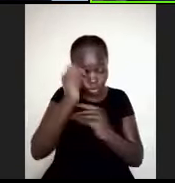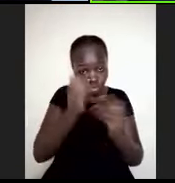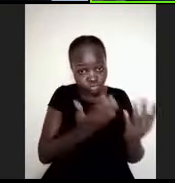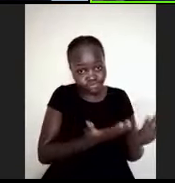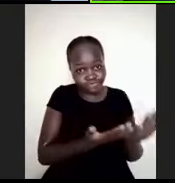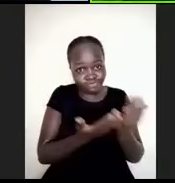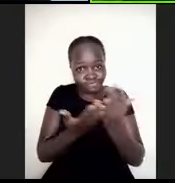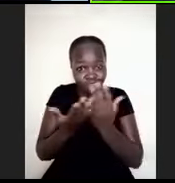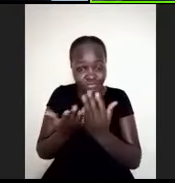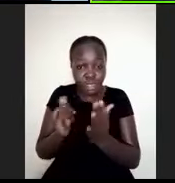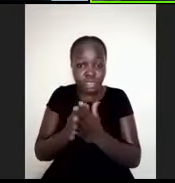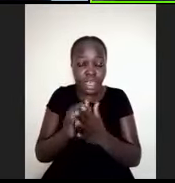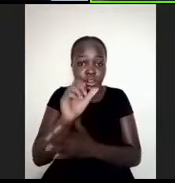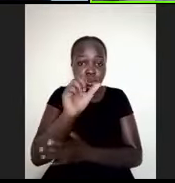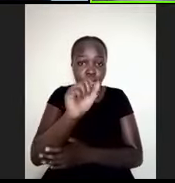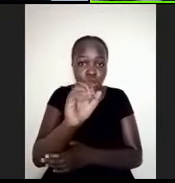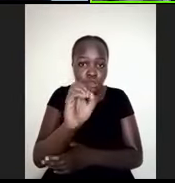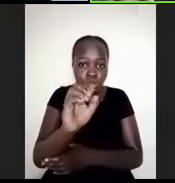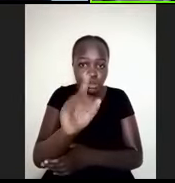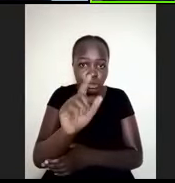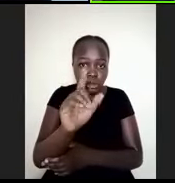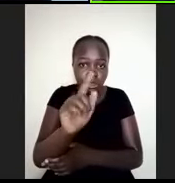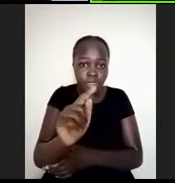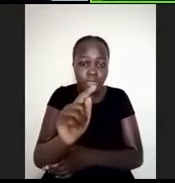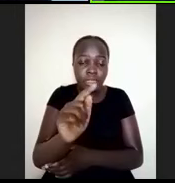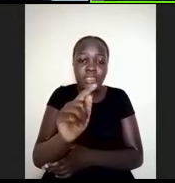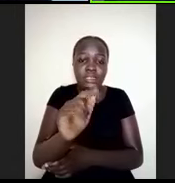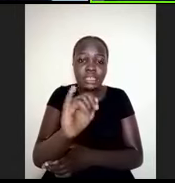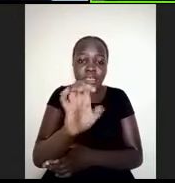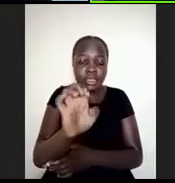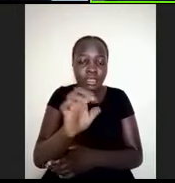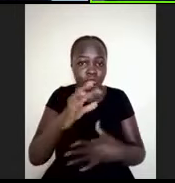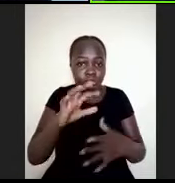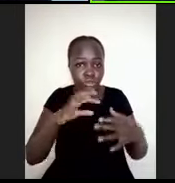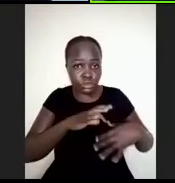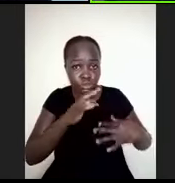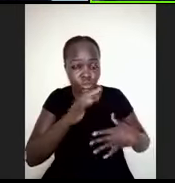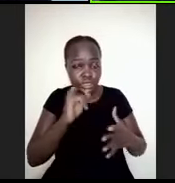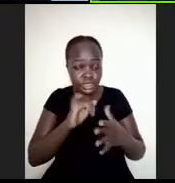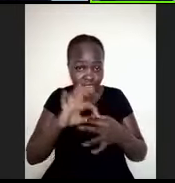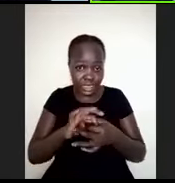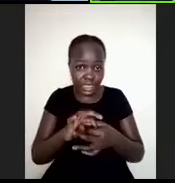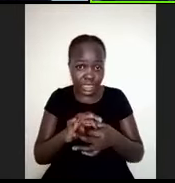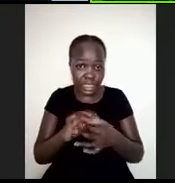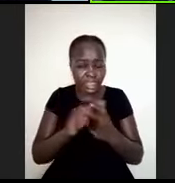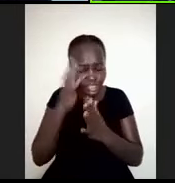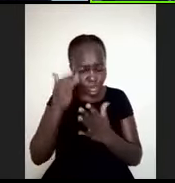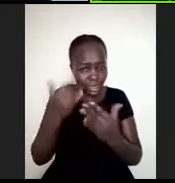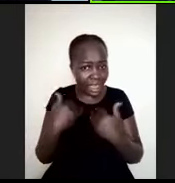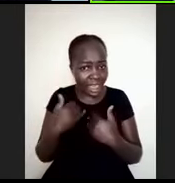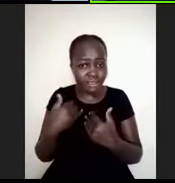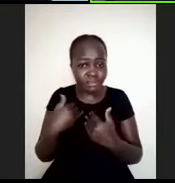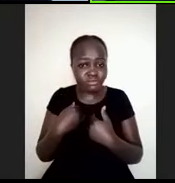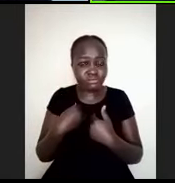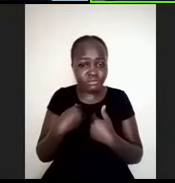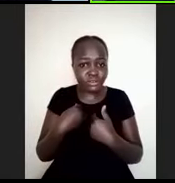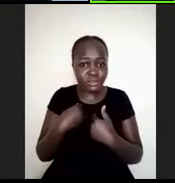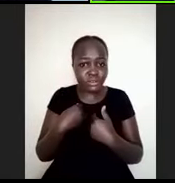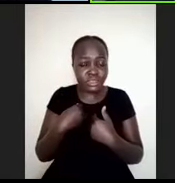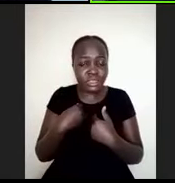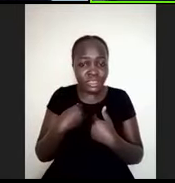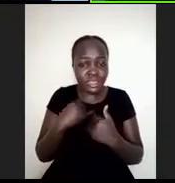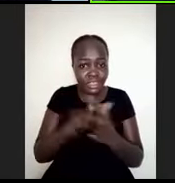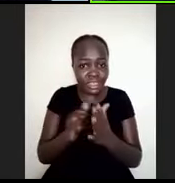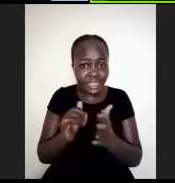soul tie into your marriage. And that's another reason why your parents and all of us grown-ups don't want you to be